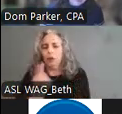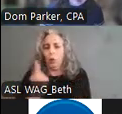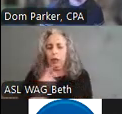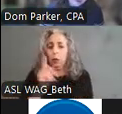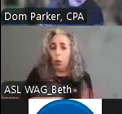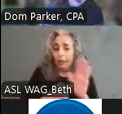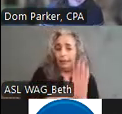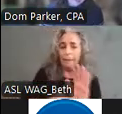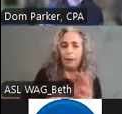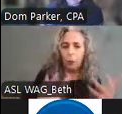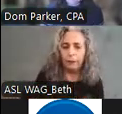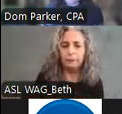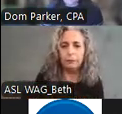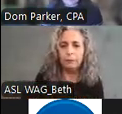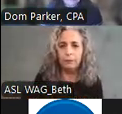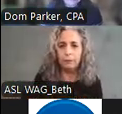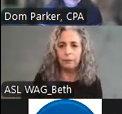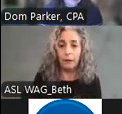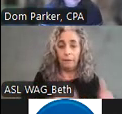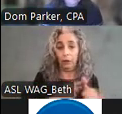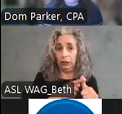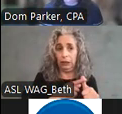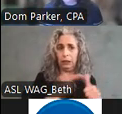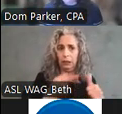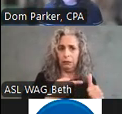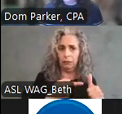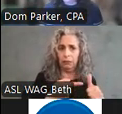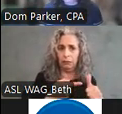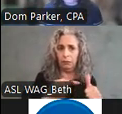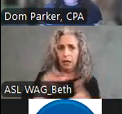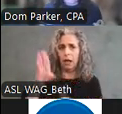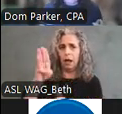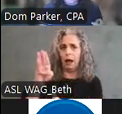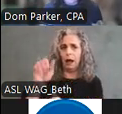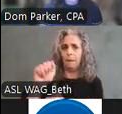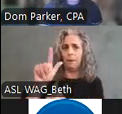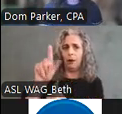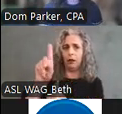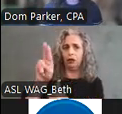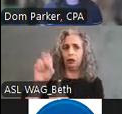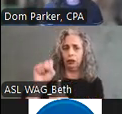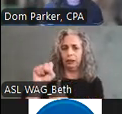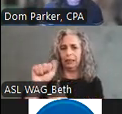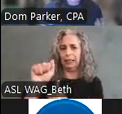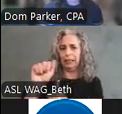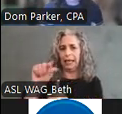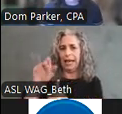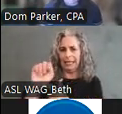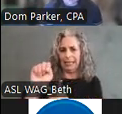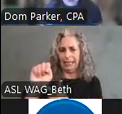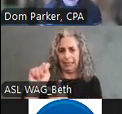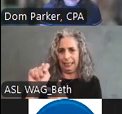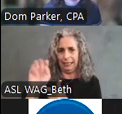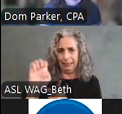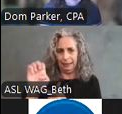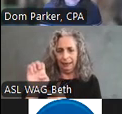to be the first example, which is Baldur's Gate. Now, why did I choose this game? One, because I actually